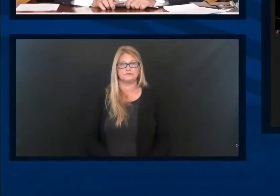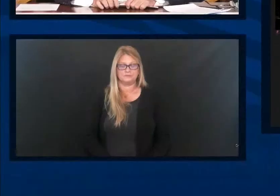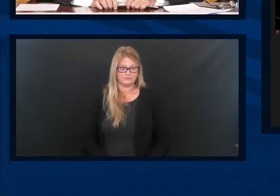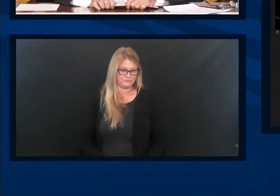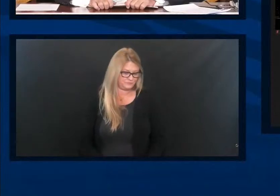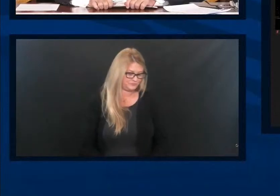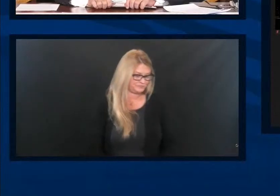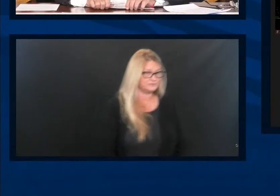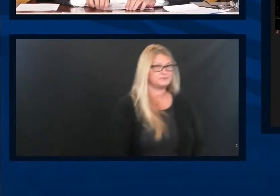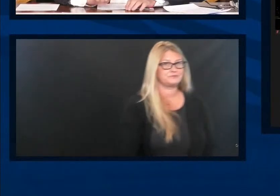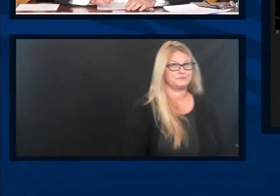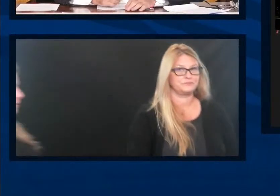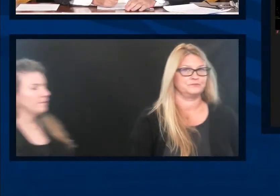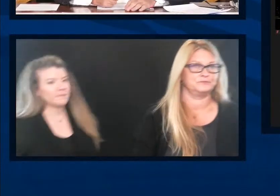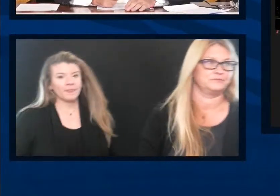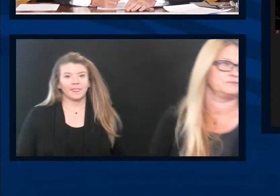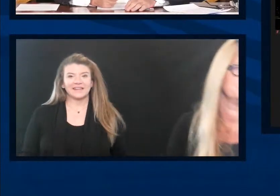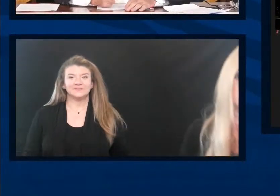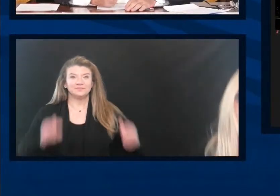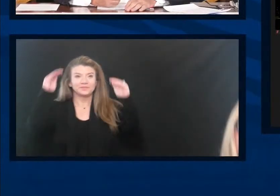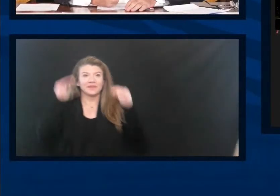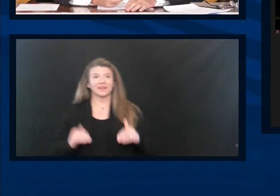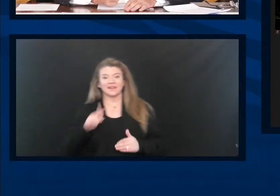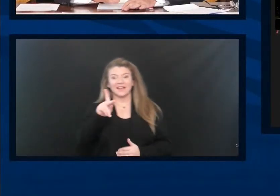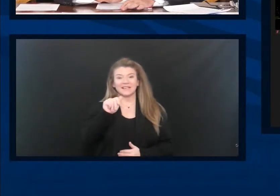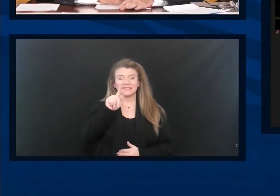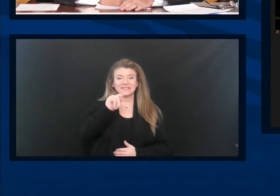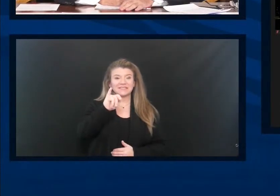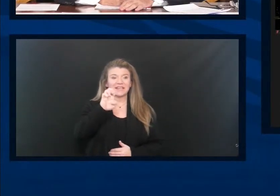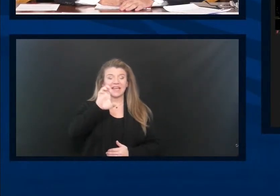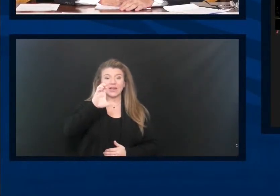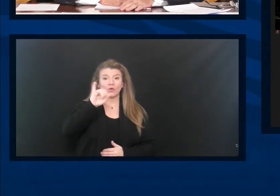All right, thank you, Kenny. Next to Katie Coyne with the Charleston Gazette-Mail.